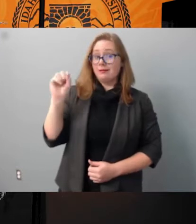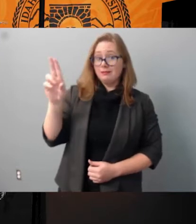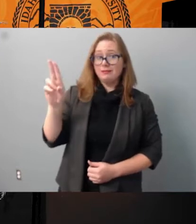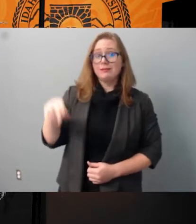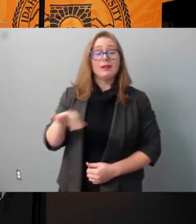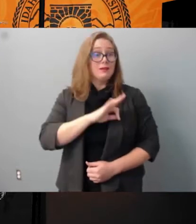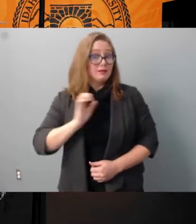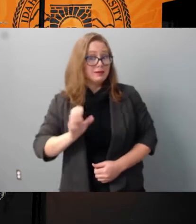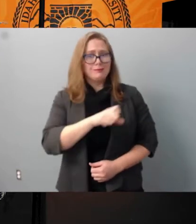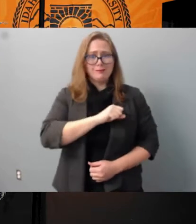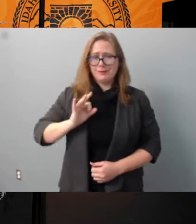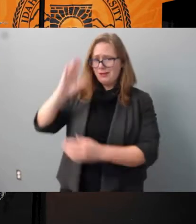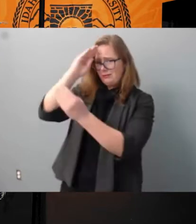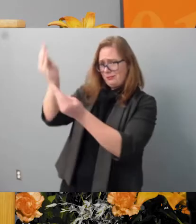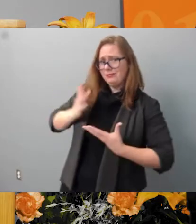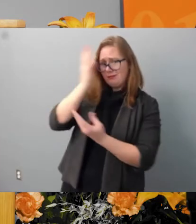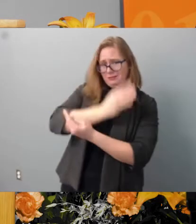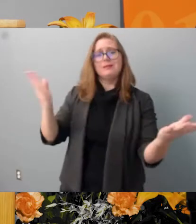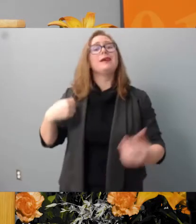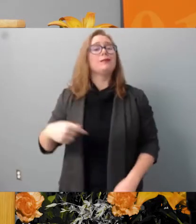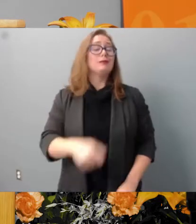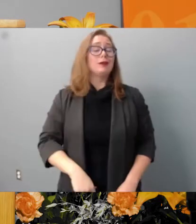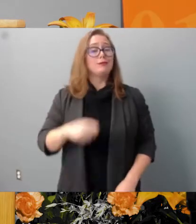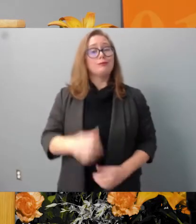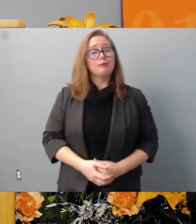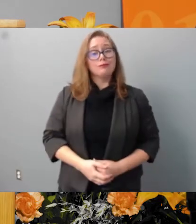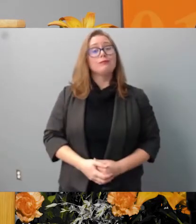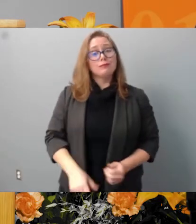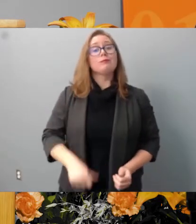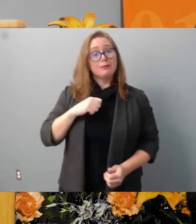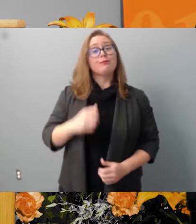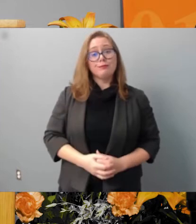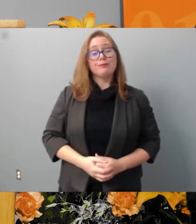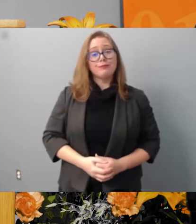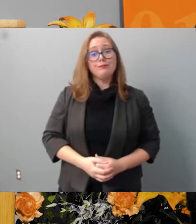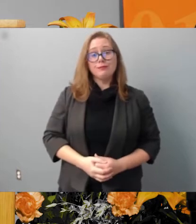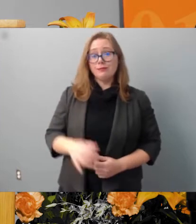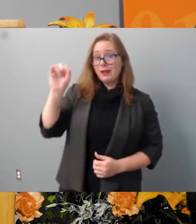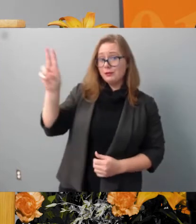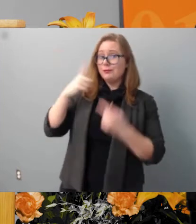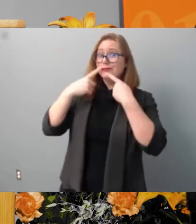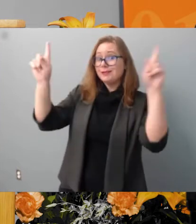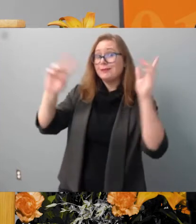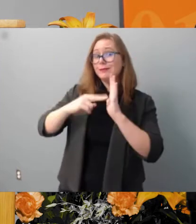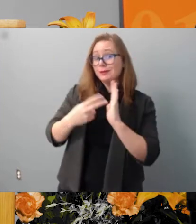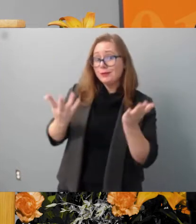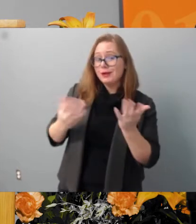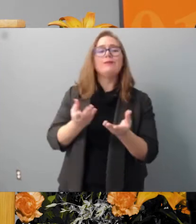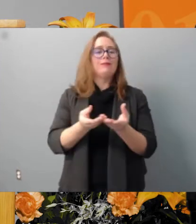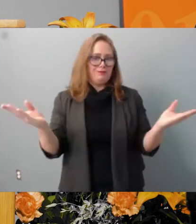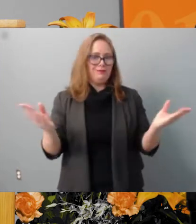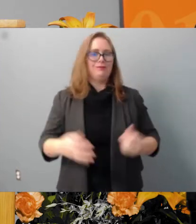that we are proud of you. You represent our success stories. You see, we believe in education